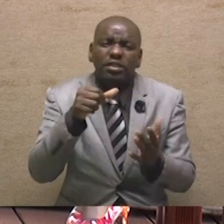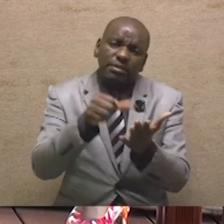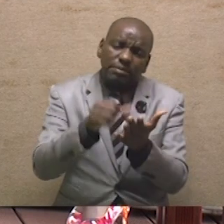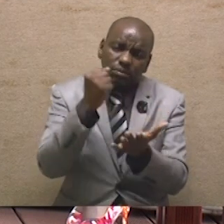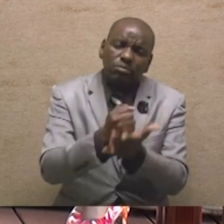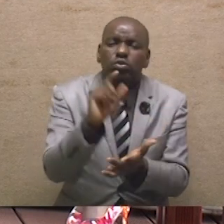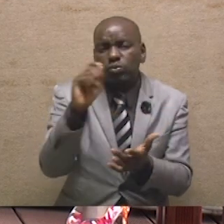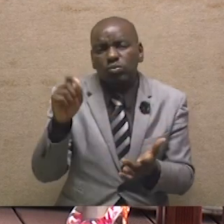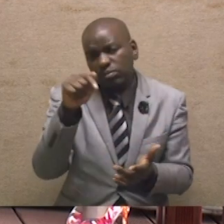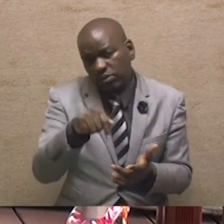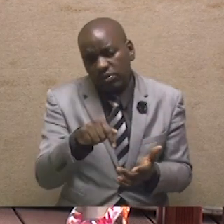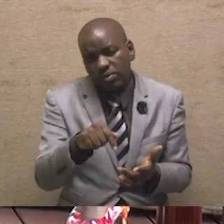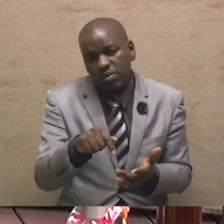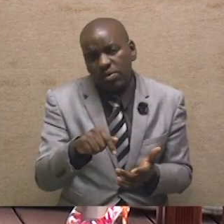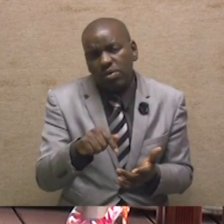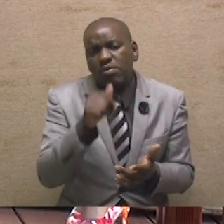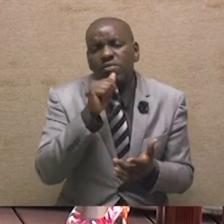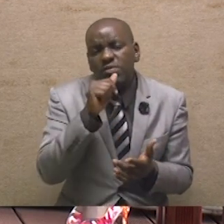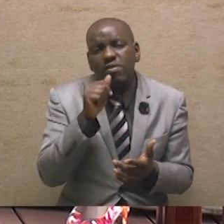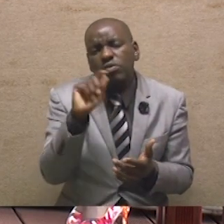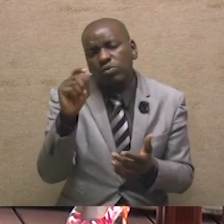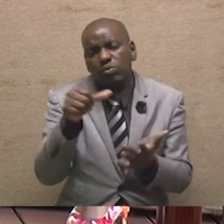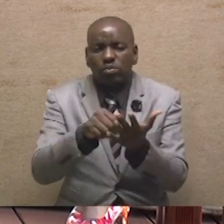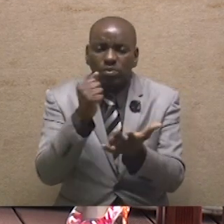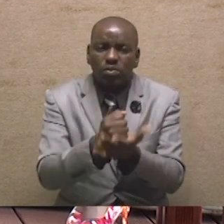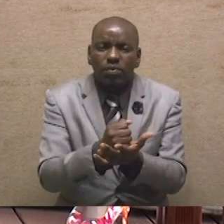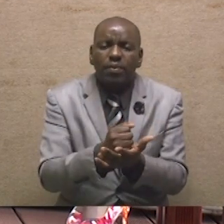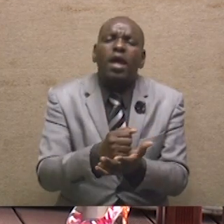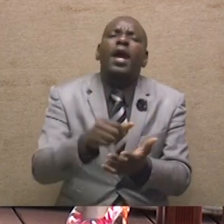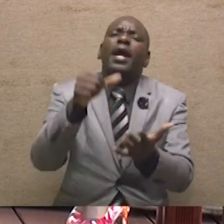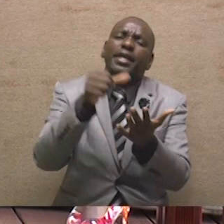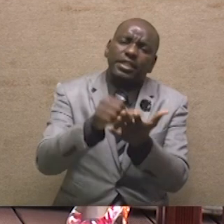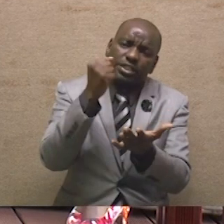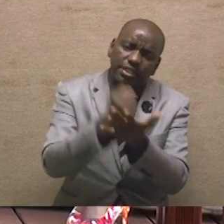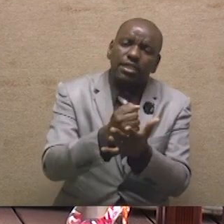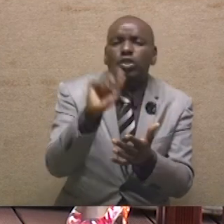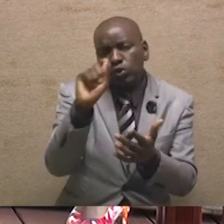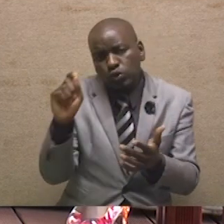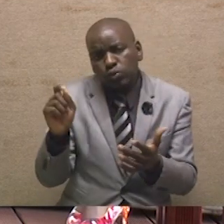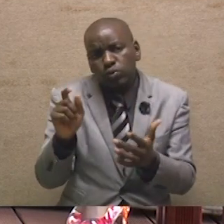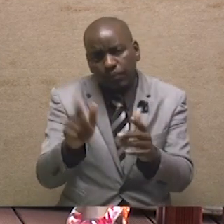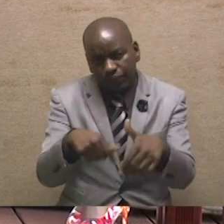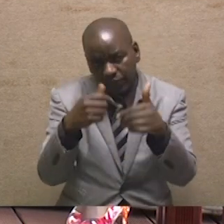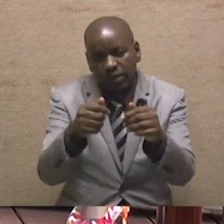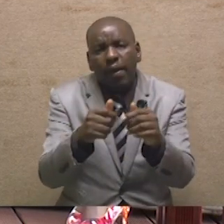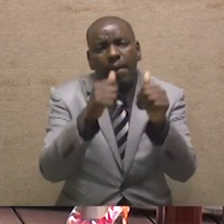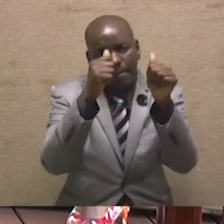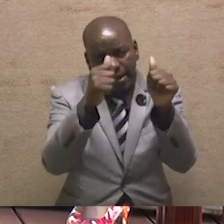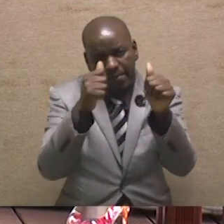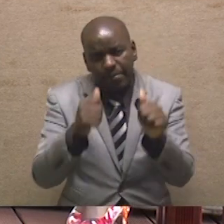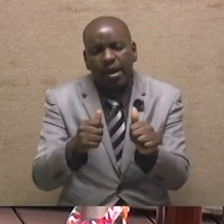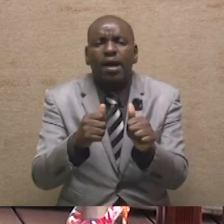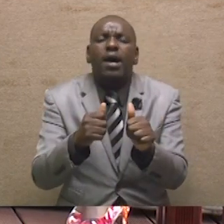know that this is a registered school or this is an unregistered school? So definitely a registered school will have